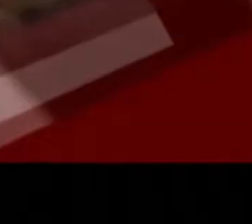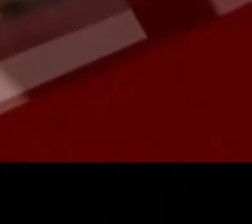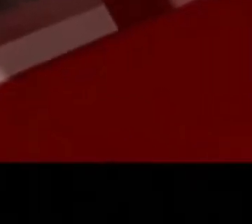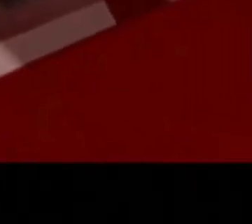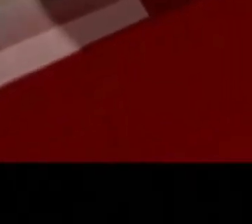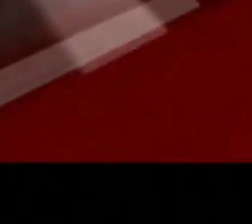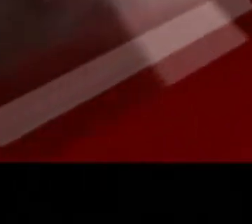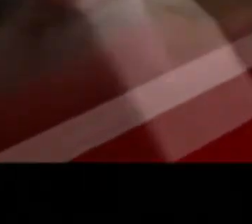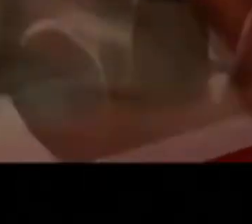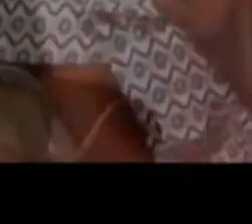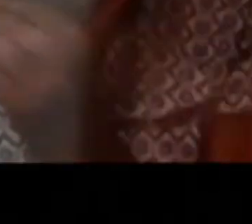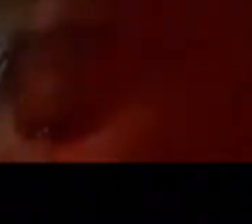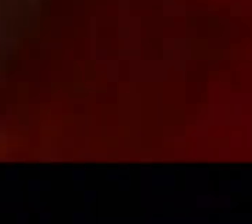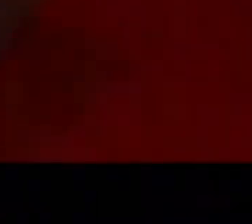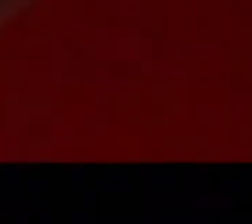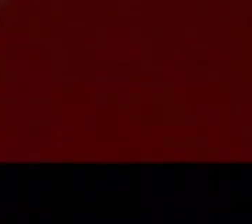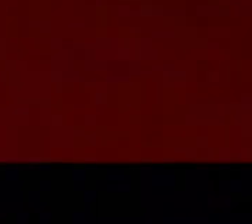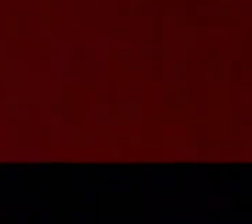so